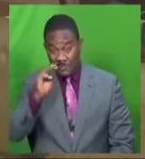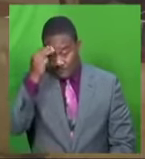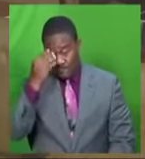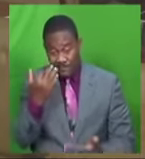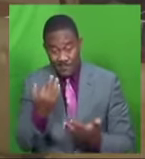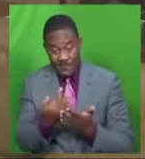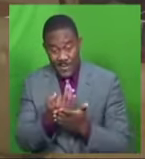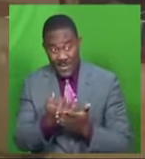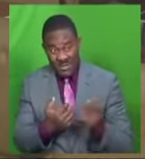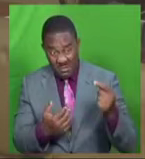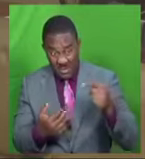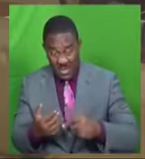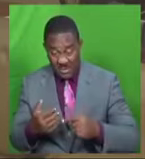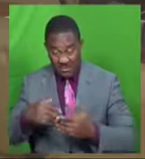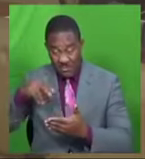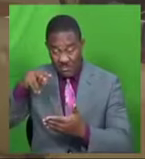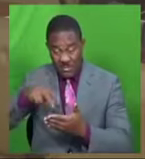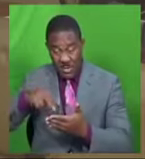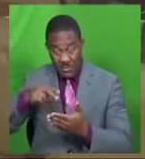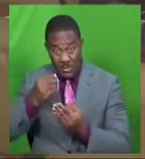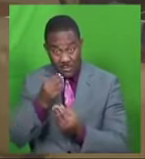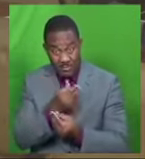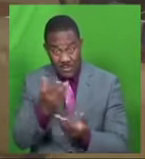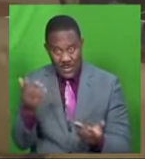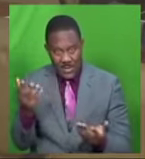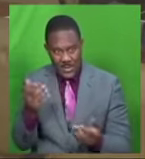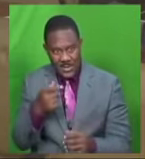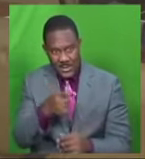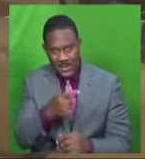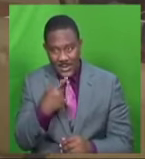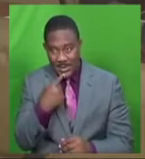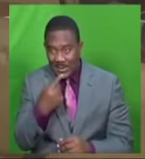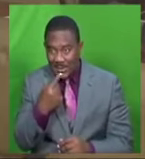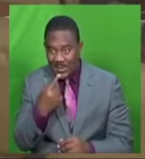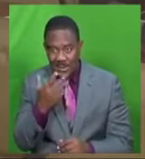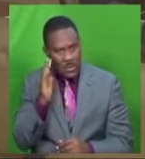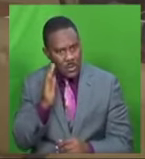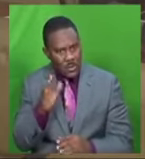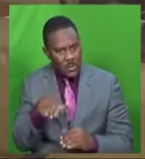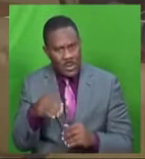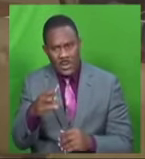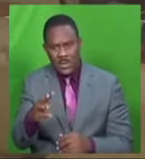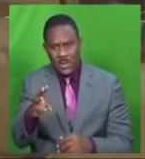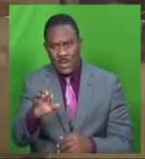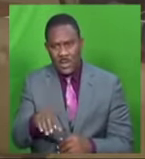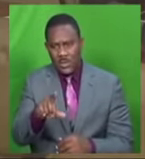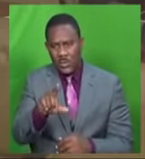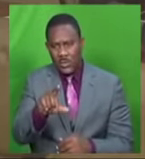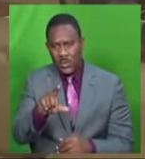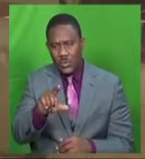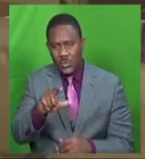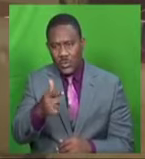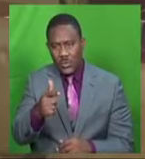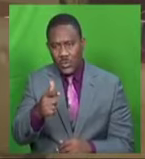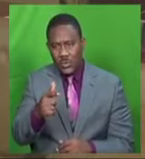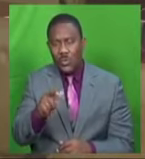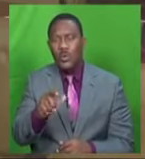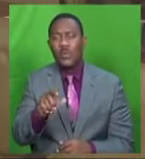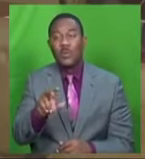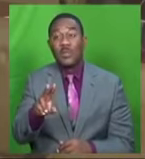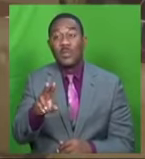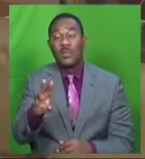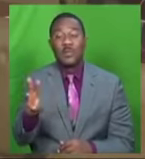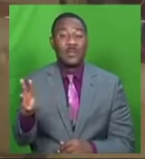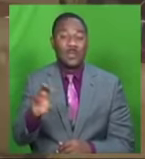he told us that they were going to deliver 622 boreholes. I mean, 654